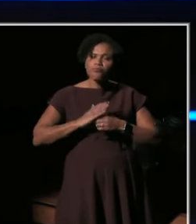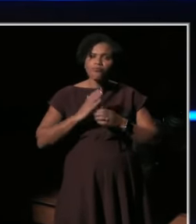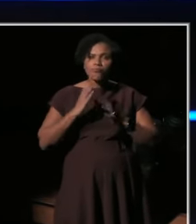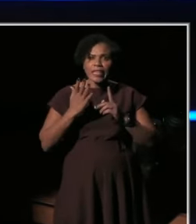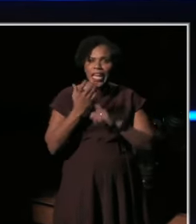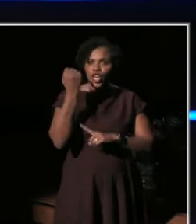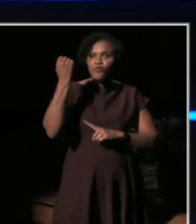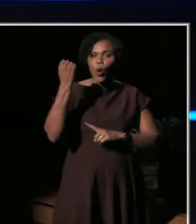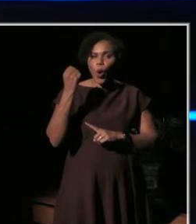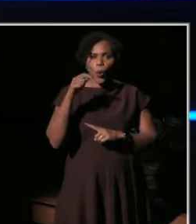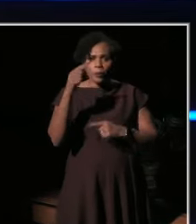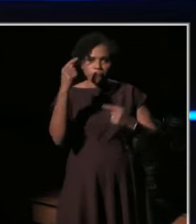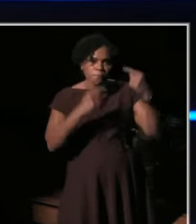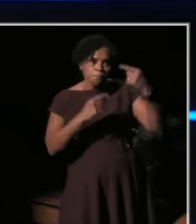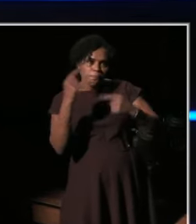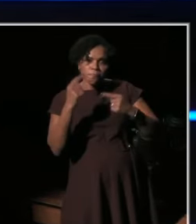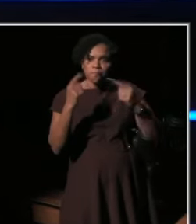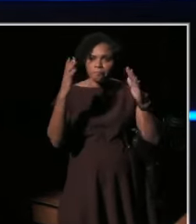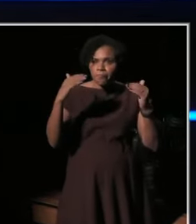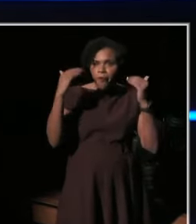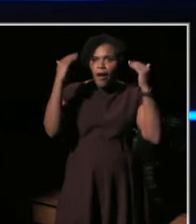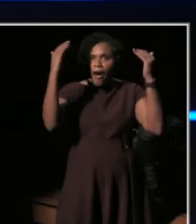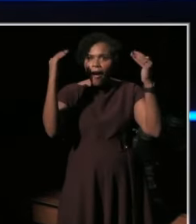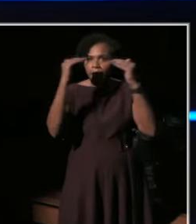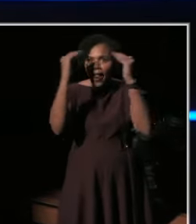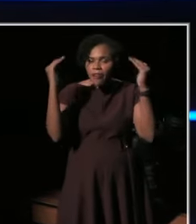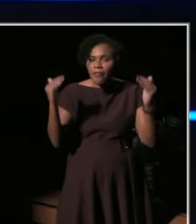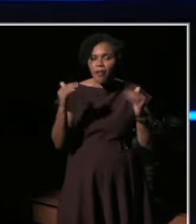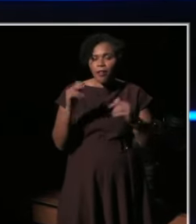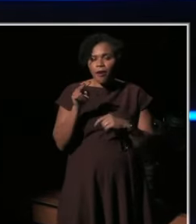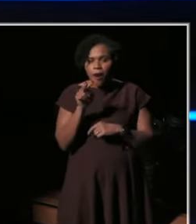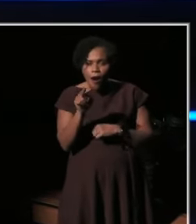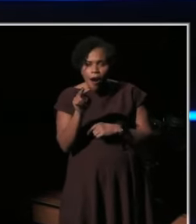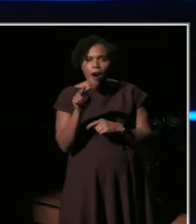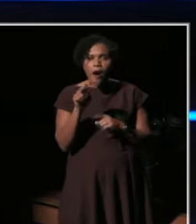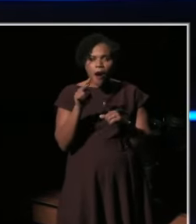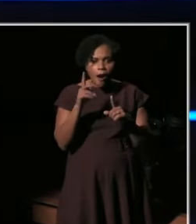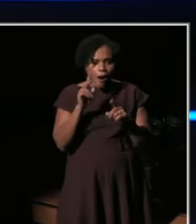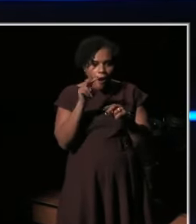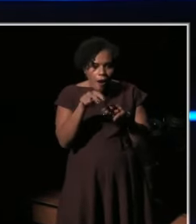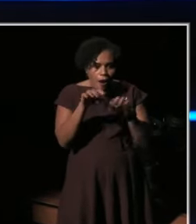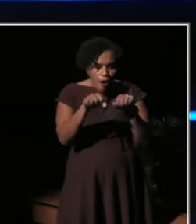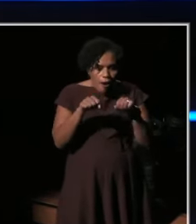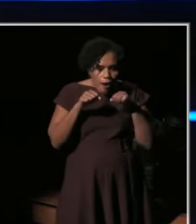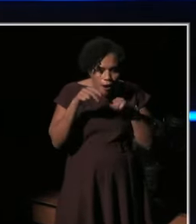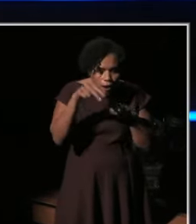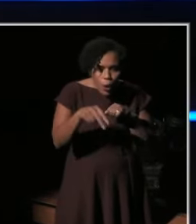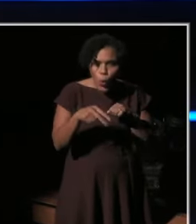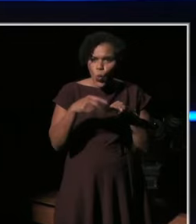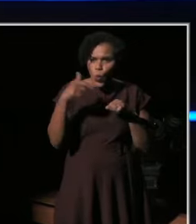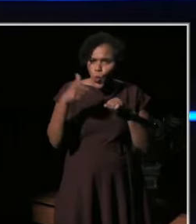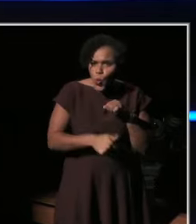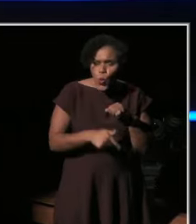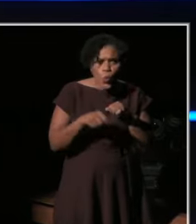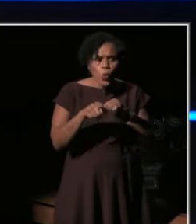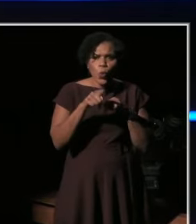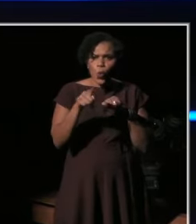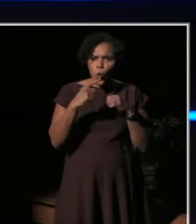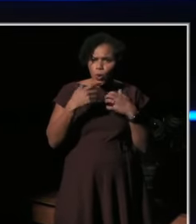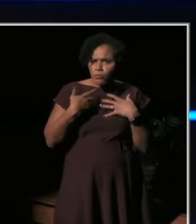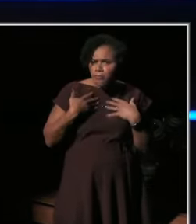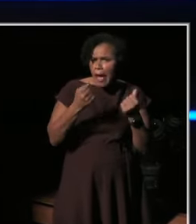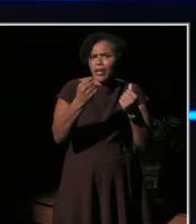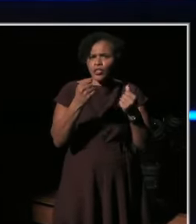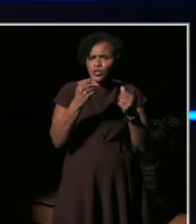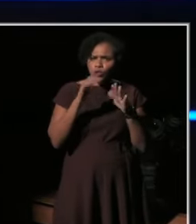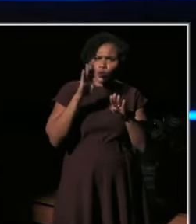competing at such a high level. We learn a lot about his hidden depths, his passion for his sport, and his